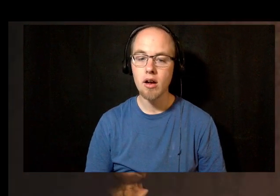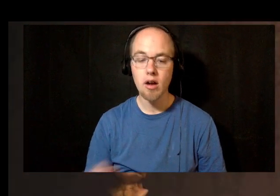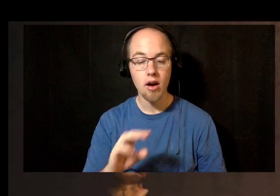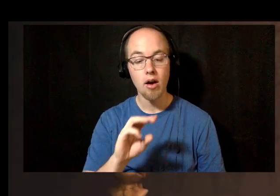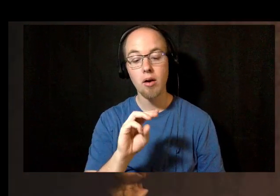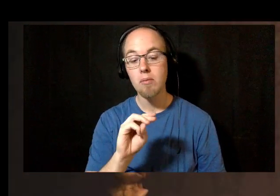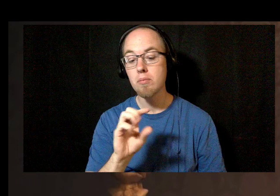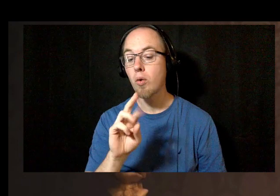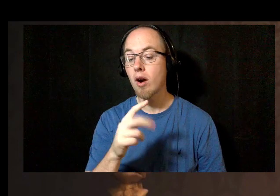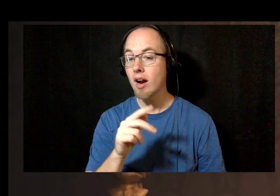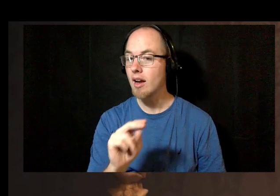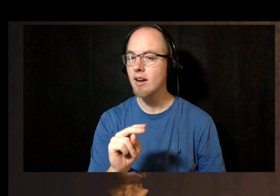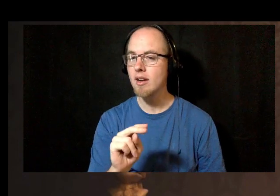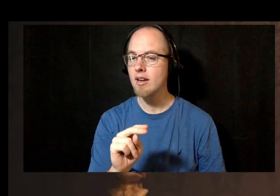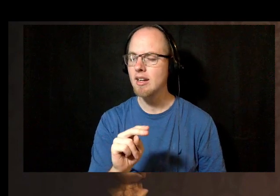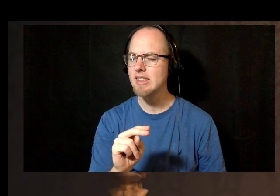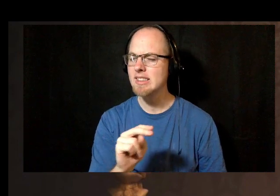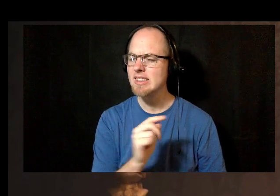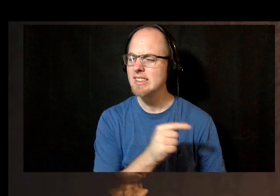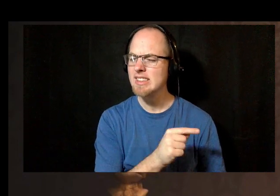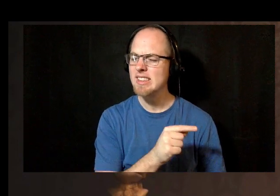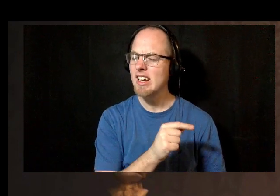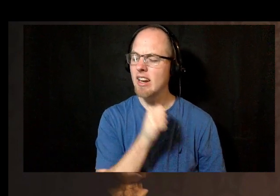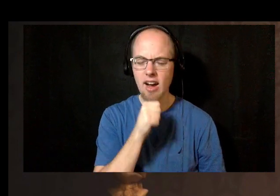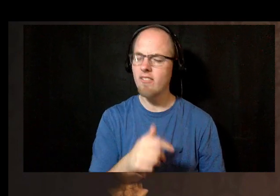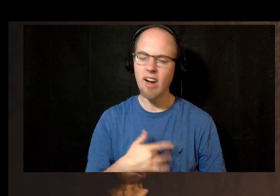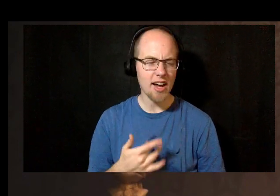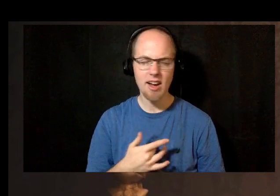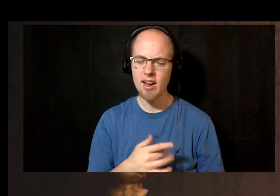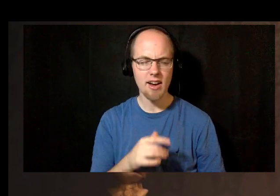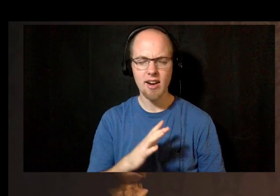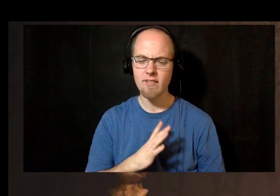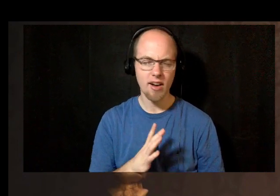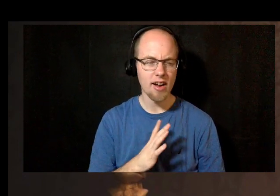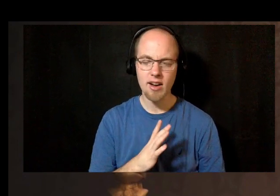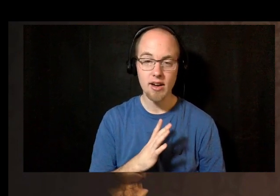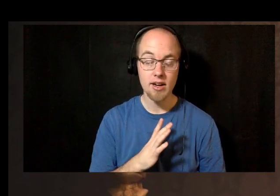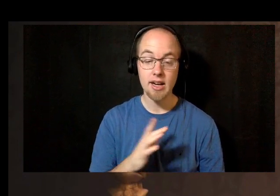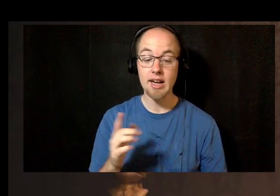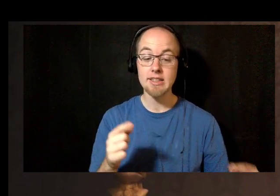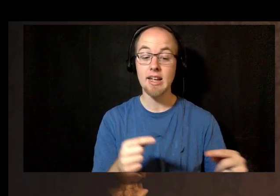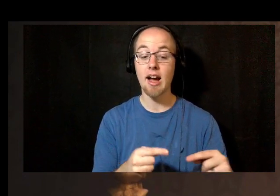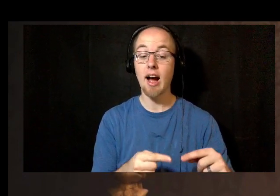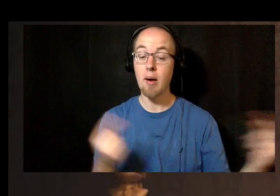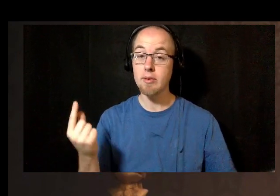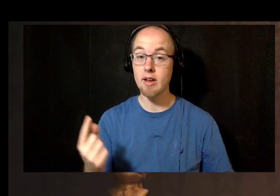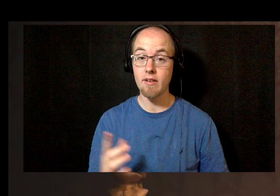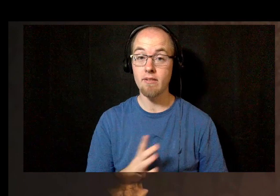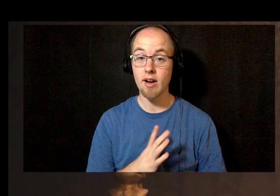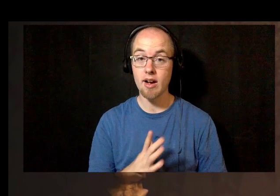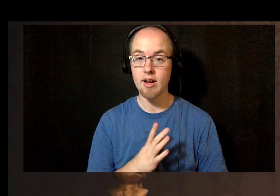Morgan, however, he's not fine. Morgan is the opposite of fine.